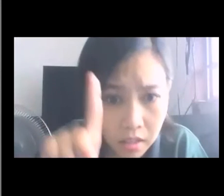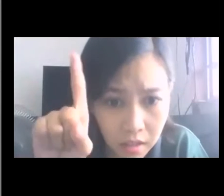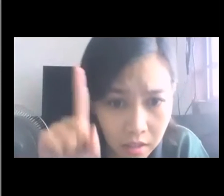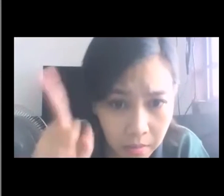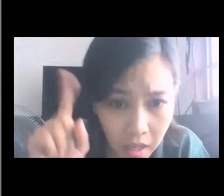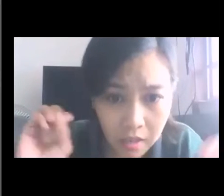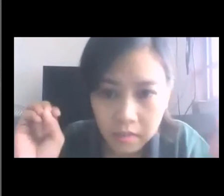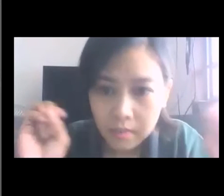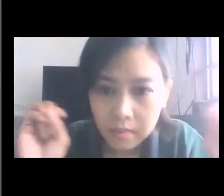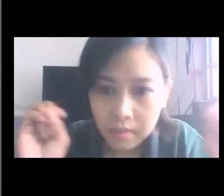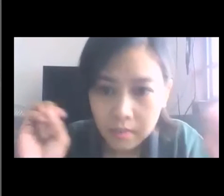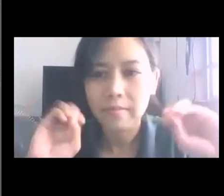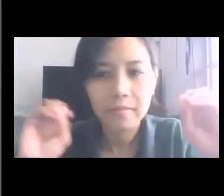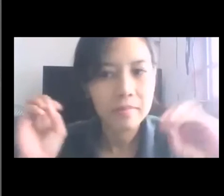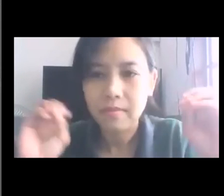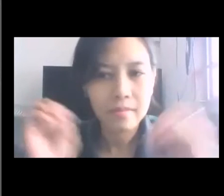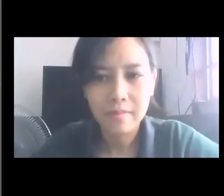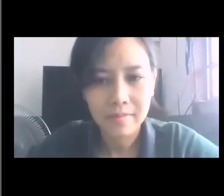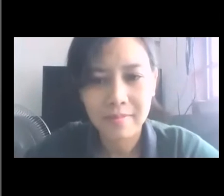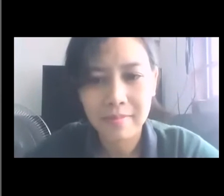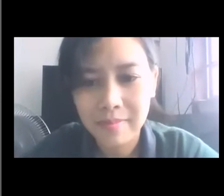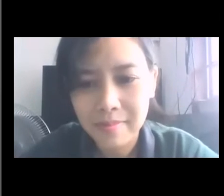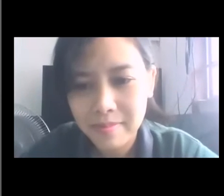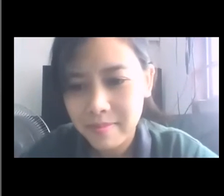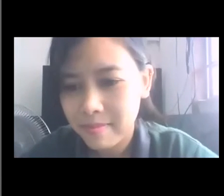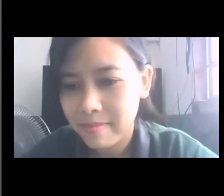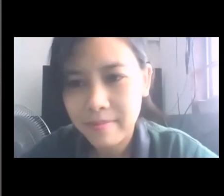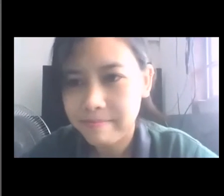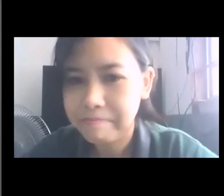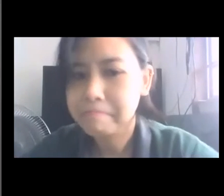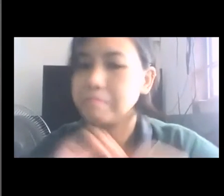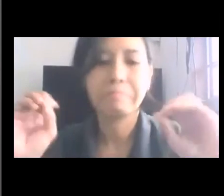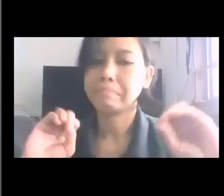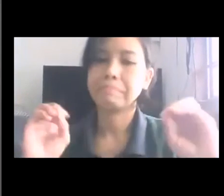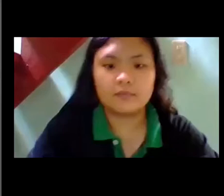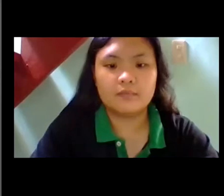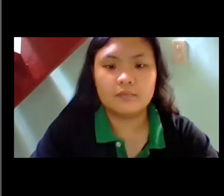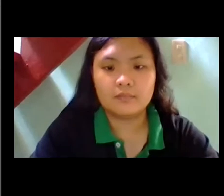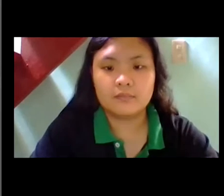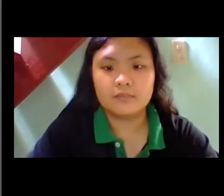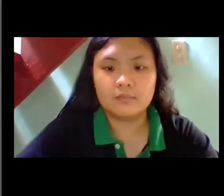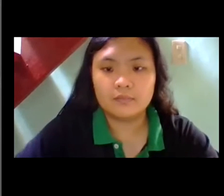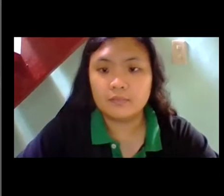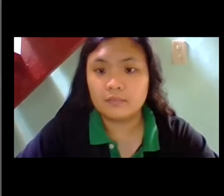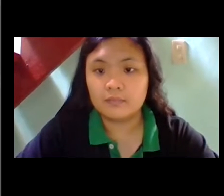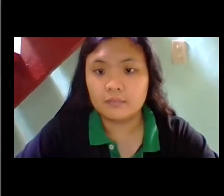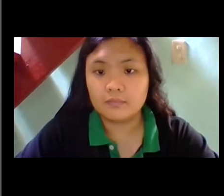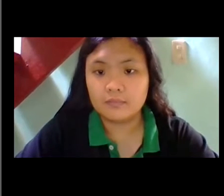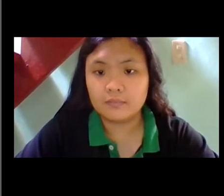I think we also have to have a head shake. It's not present in the example. I don't have a